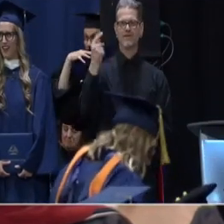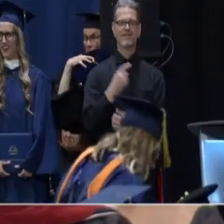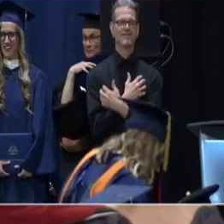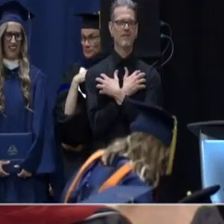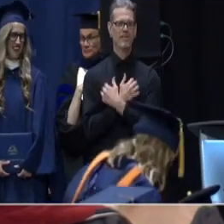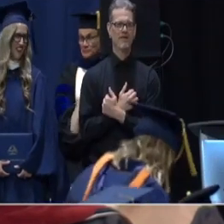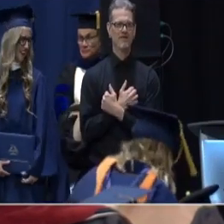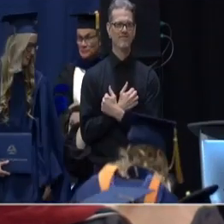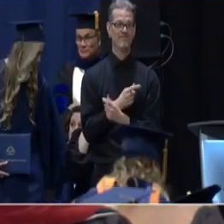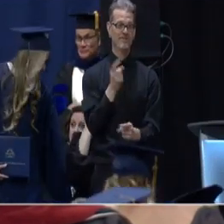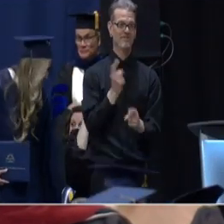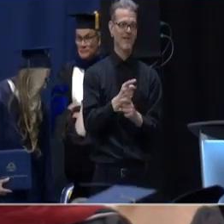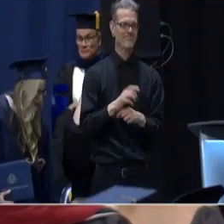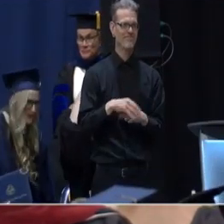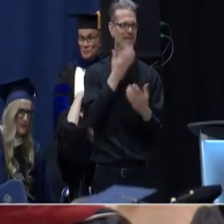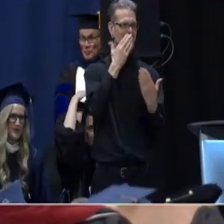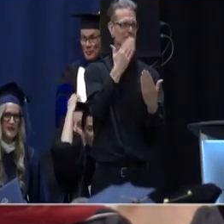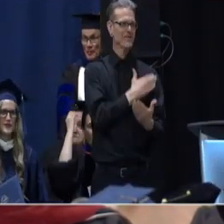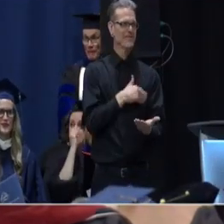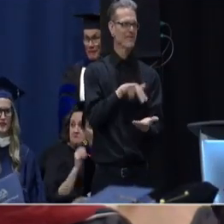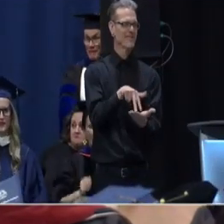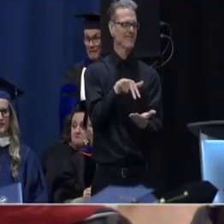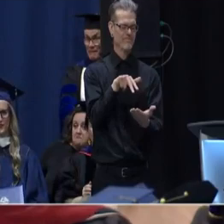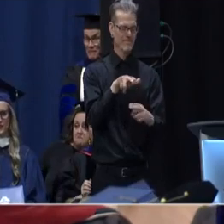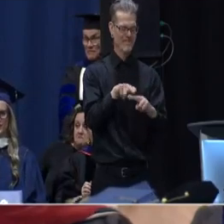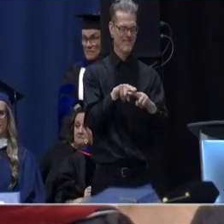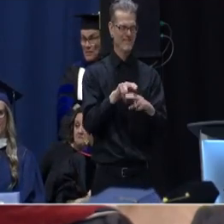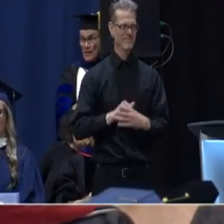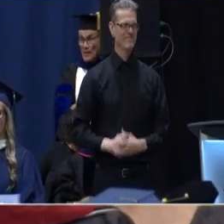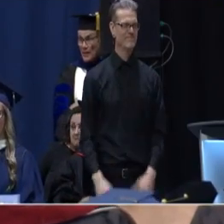always a bear, that's right. Thank you, please be seated.